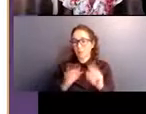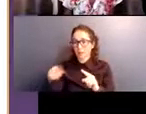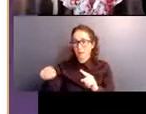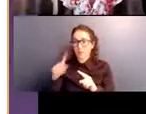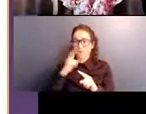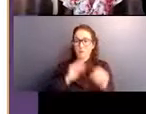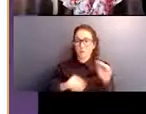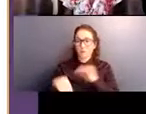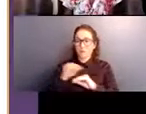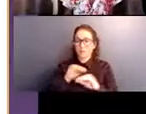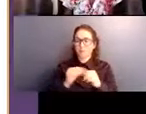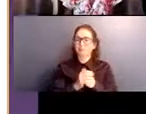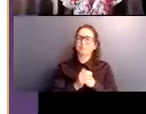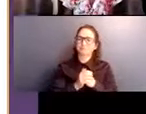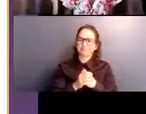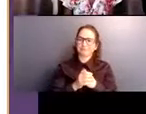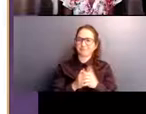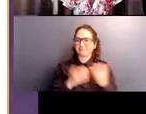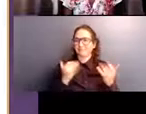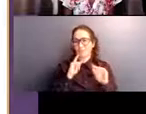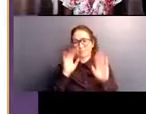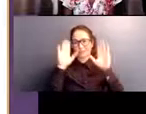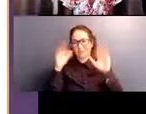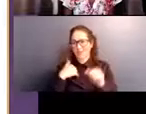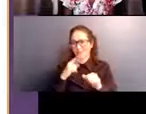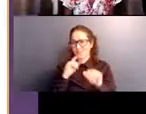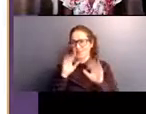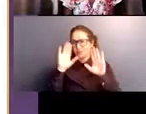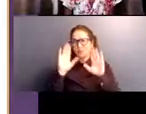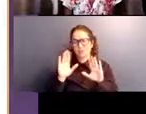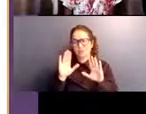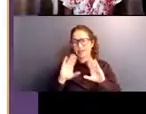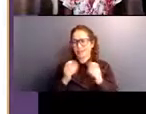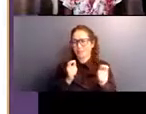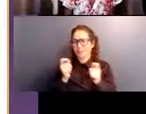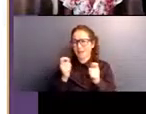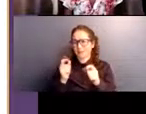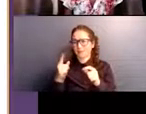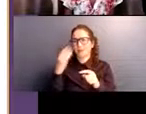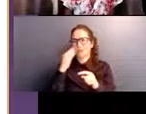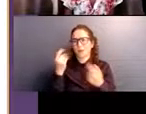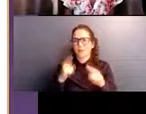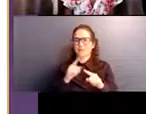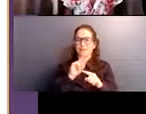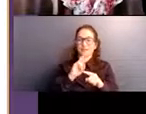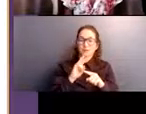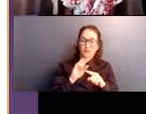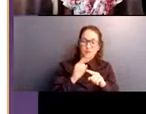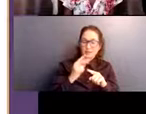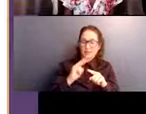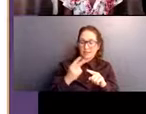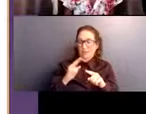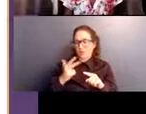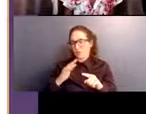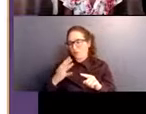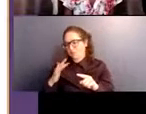move. Now, with every student, it's just great to have great classroom management practices. They know what comes first, second, third, fourth, and fifth in your classroom